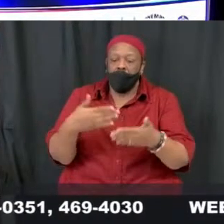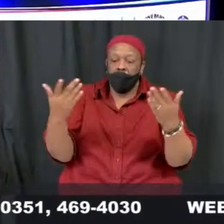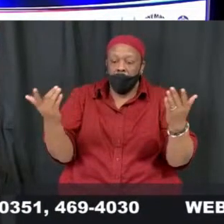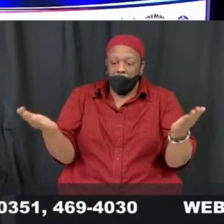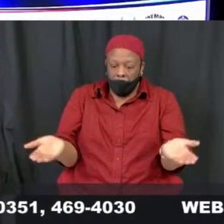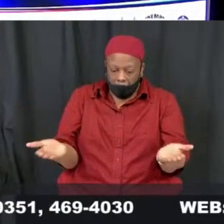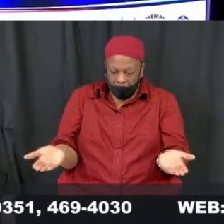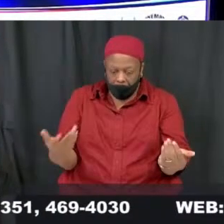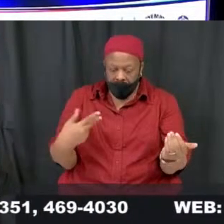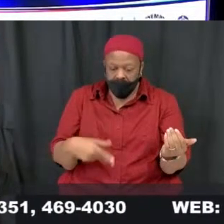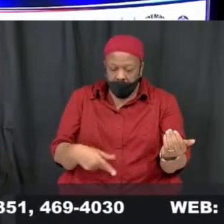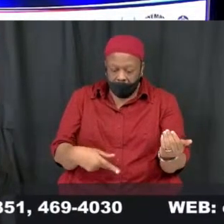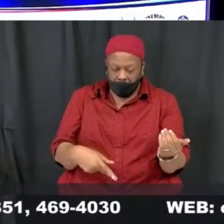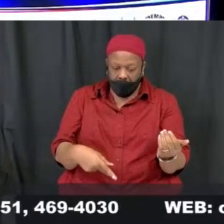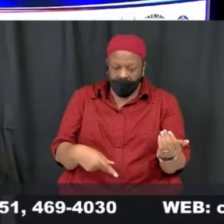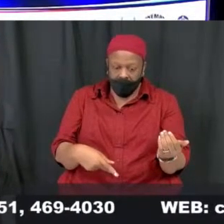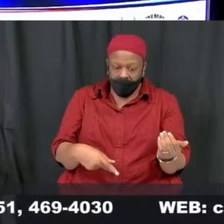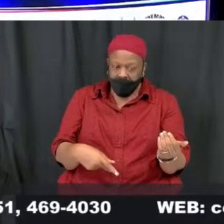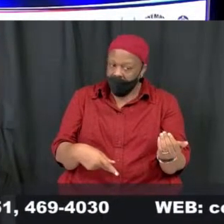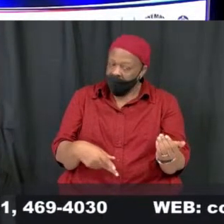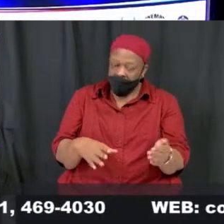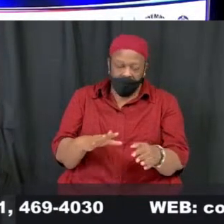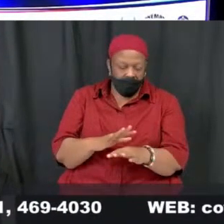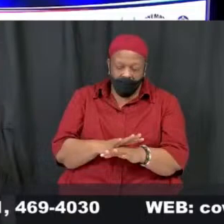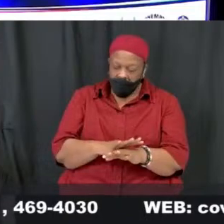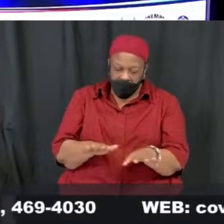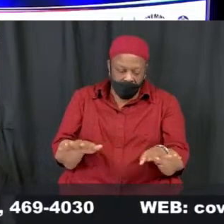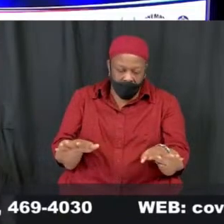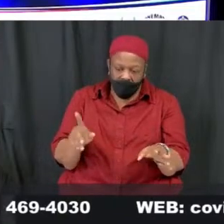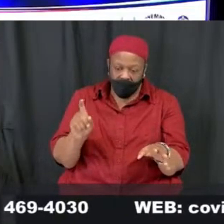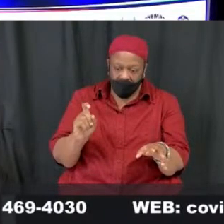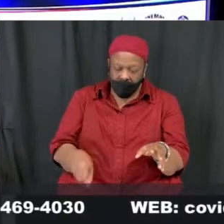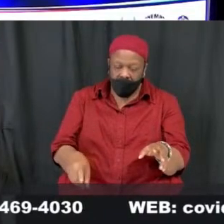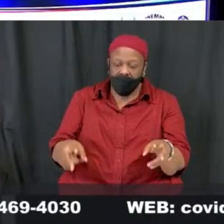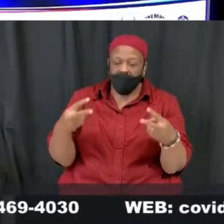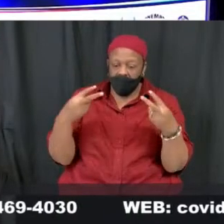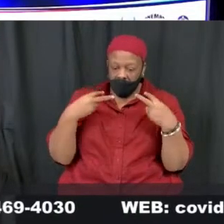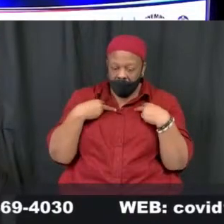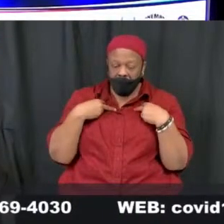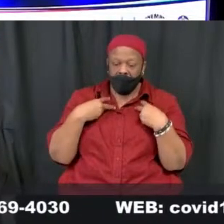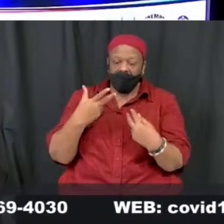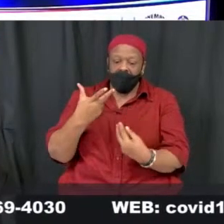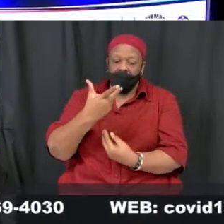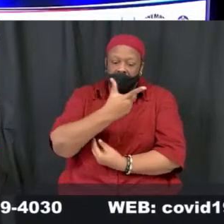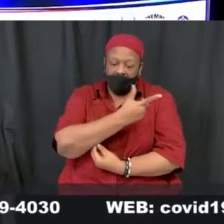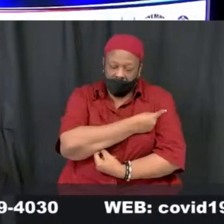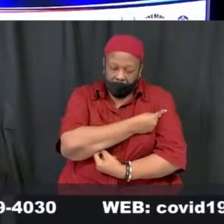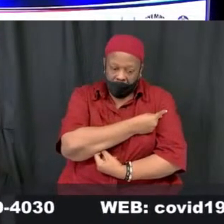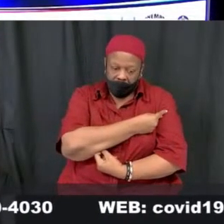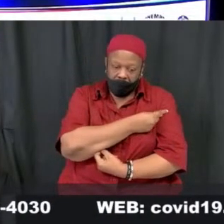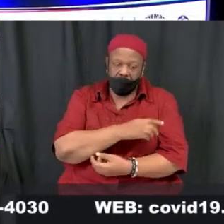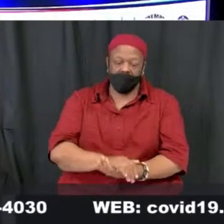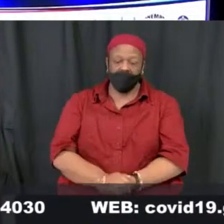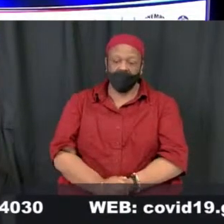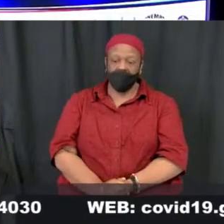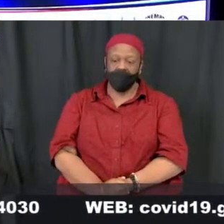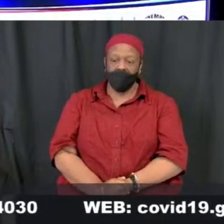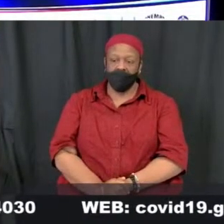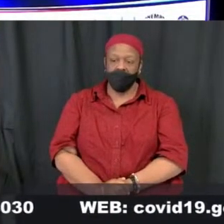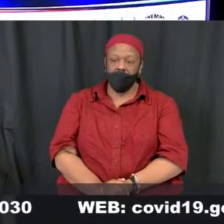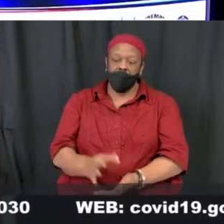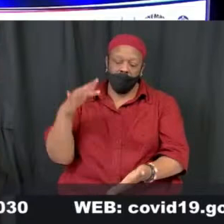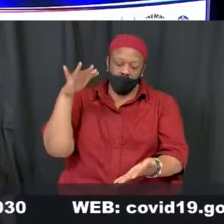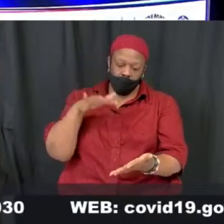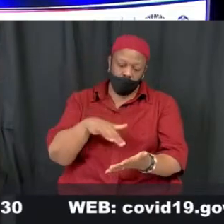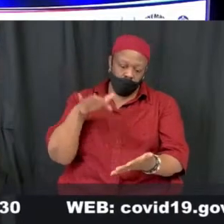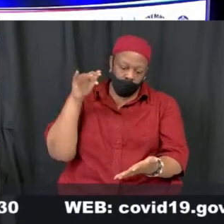to. That doesn't mean we don't encourage you to go and get vaccinated. And also